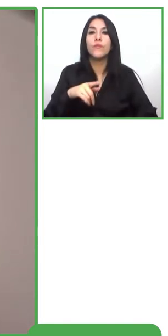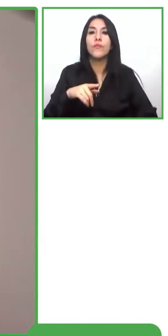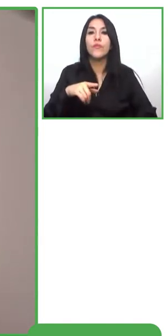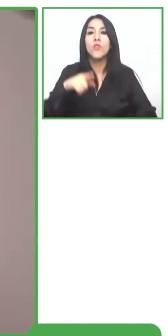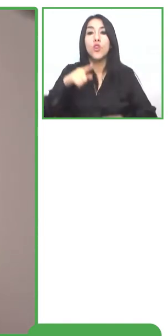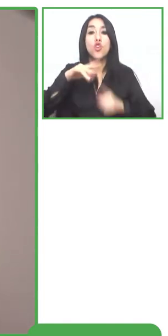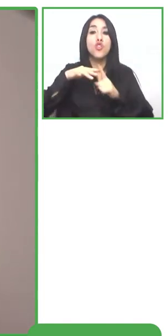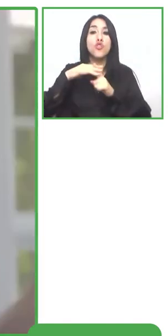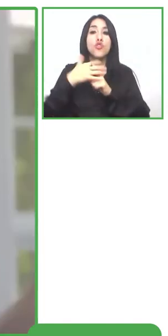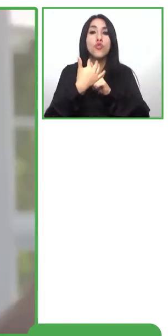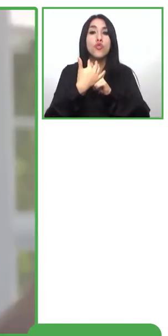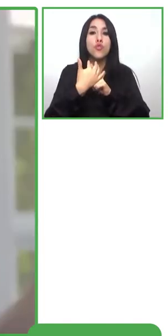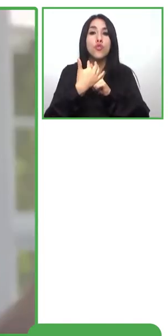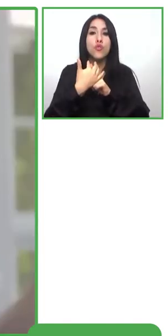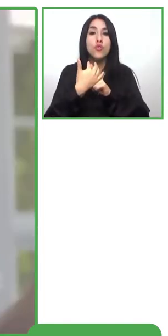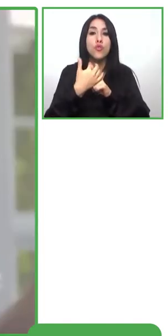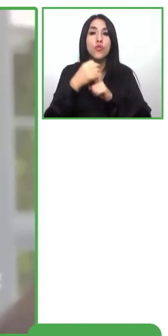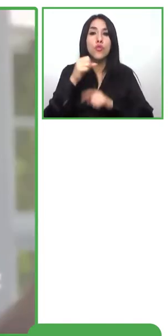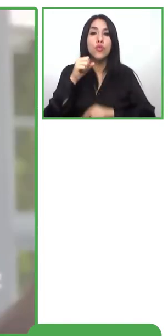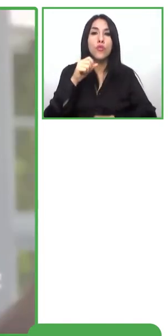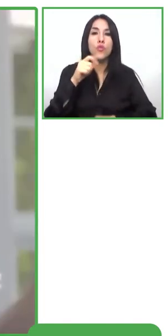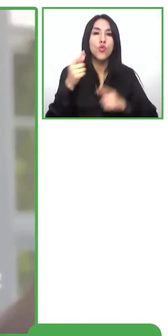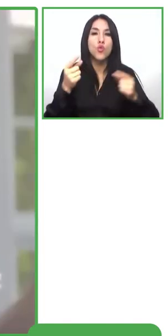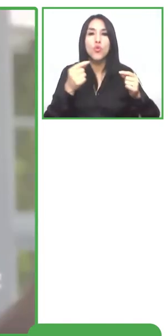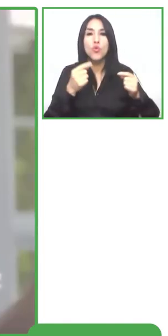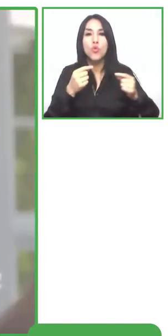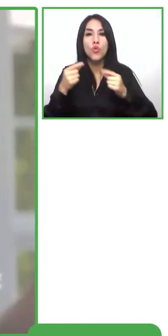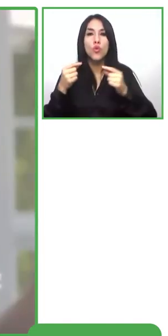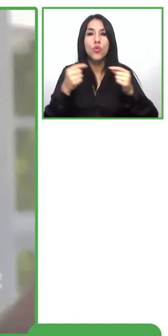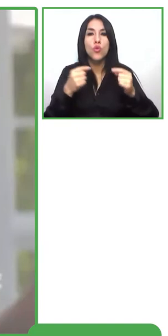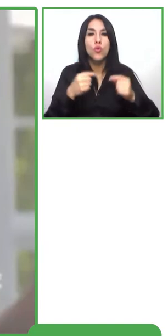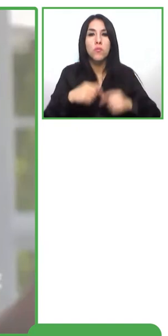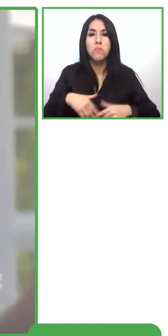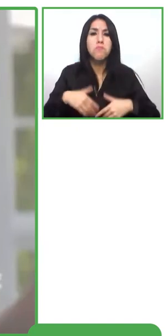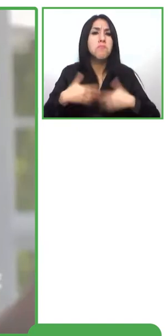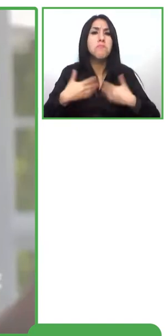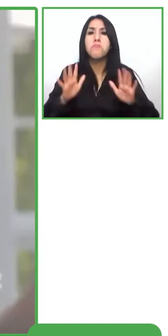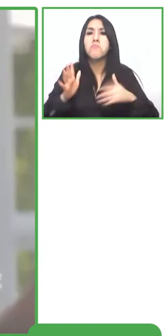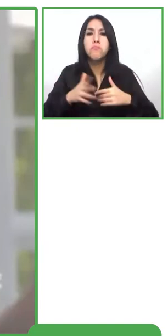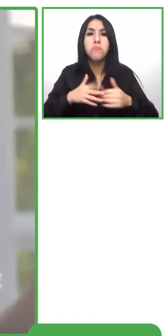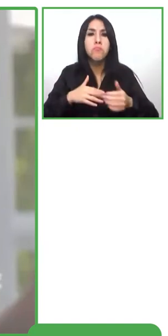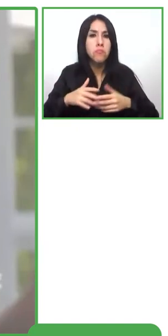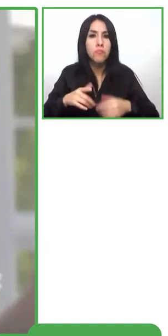for success. This is a high cuisine restaurant,